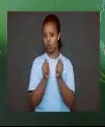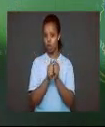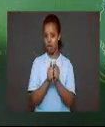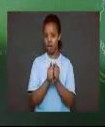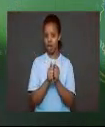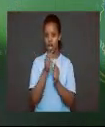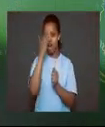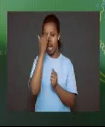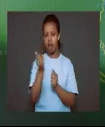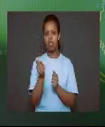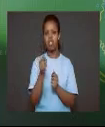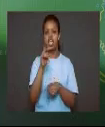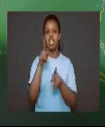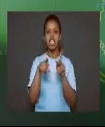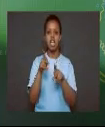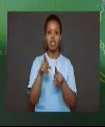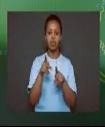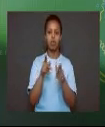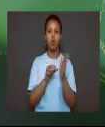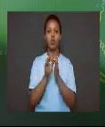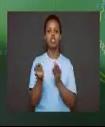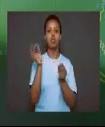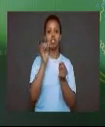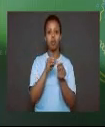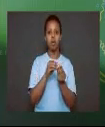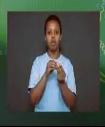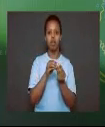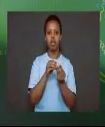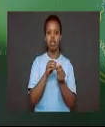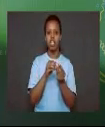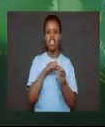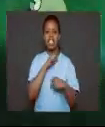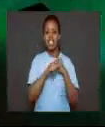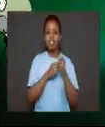why population growth might be a source of concern.